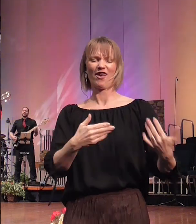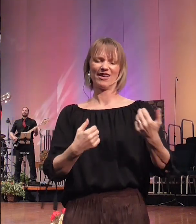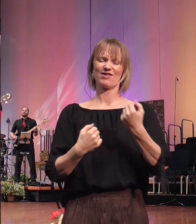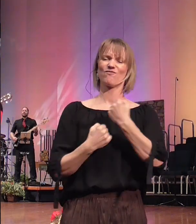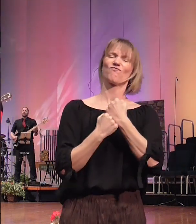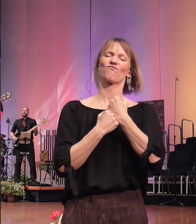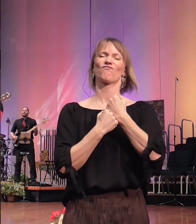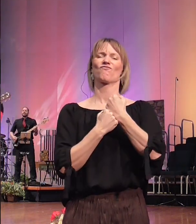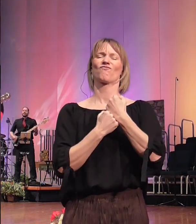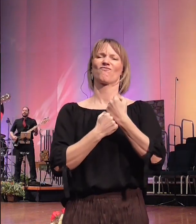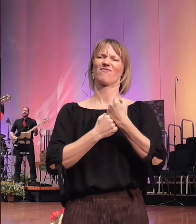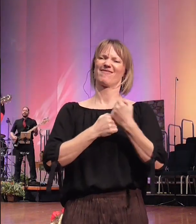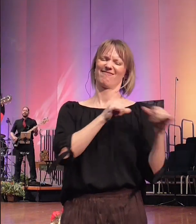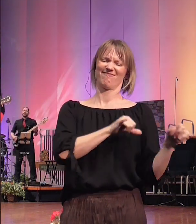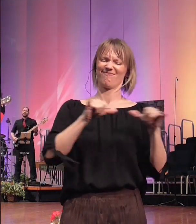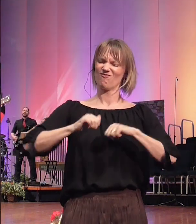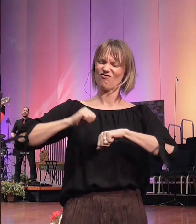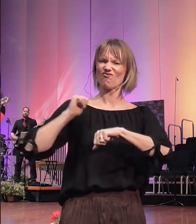like a rock.